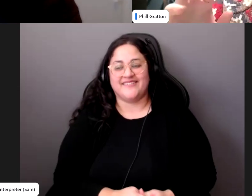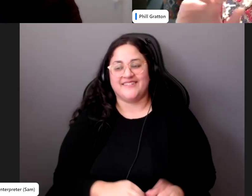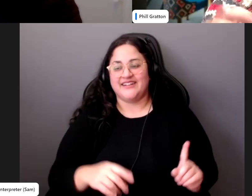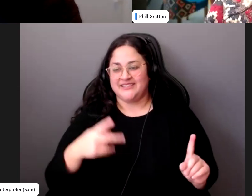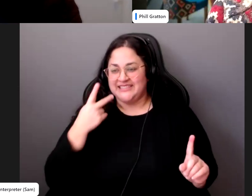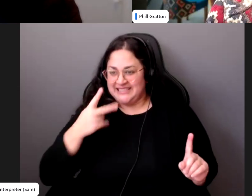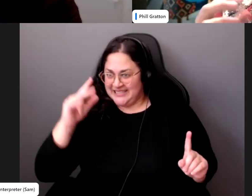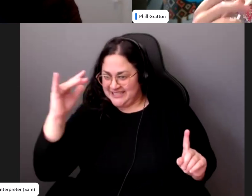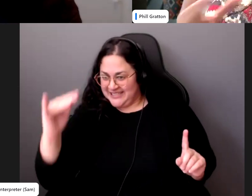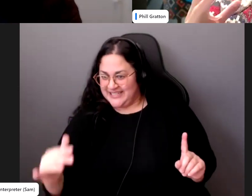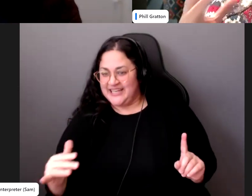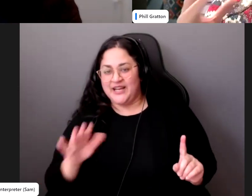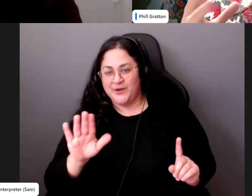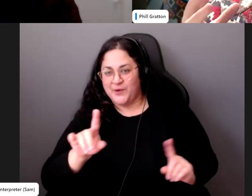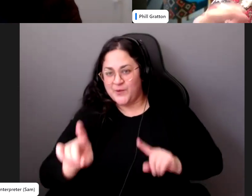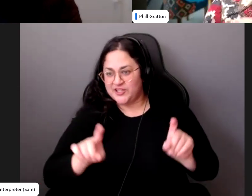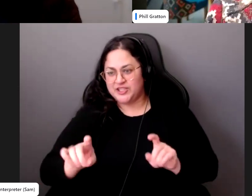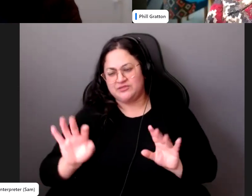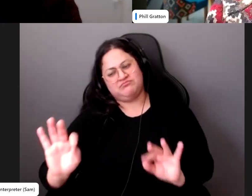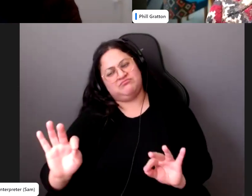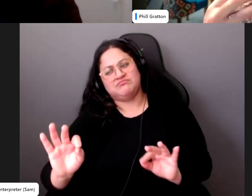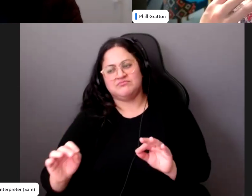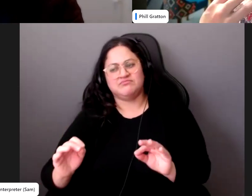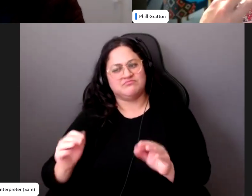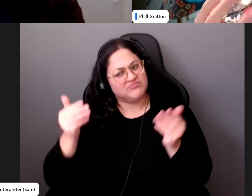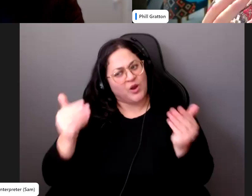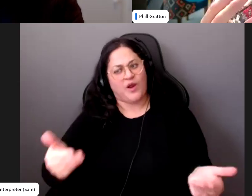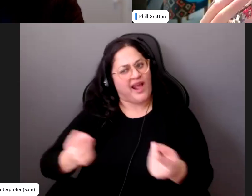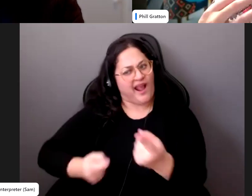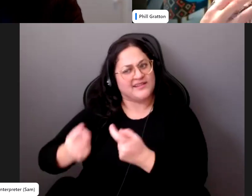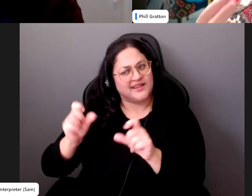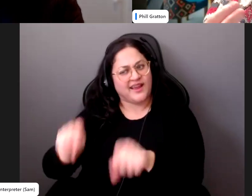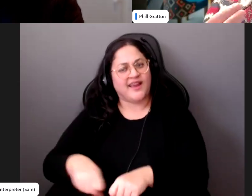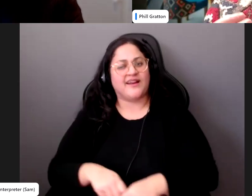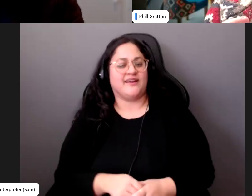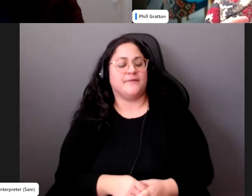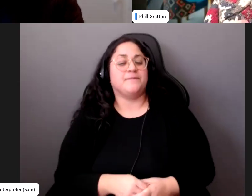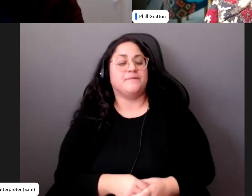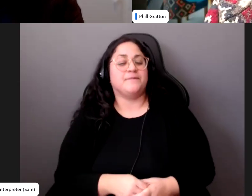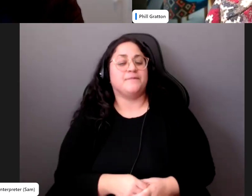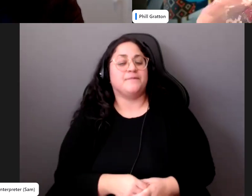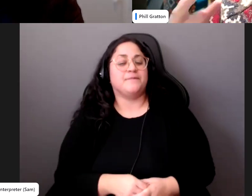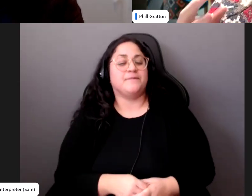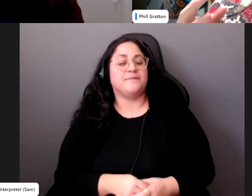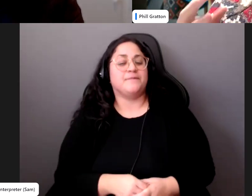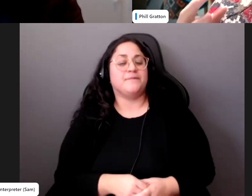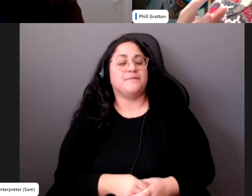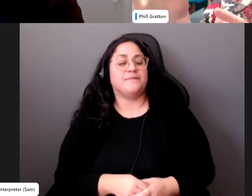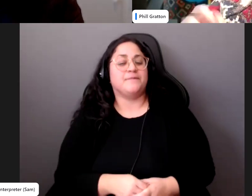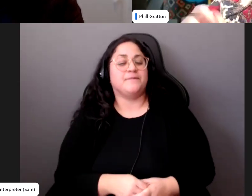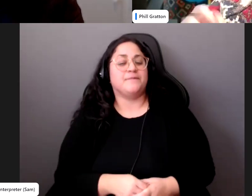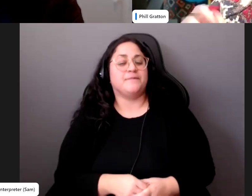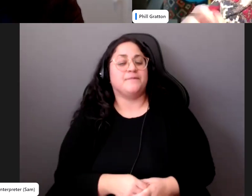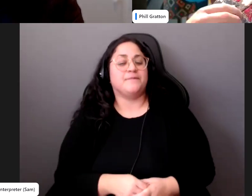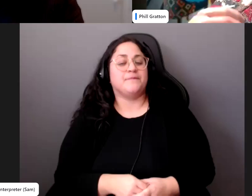and I love to see them come in. So please keep them coming. And if something I say doesn't seem clear to you, just maybe ask the question. You